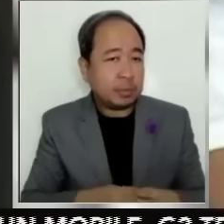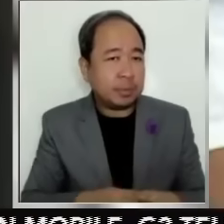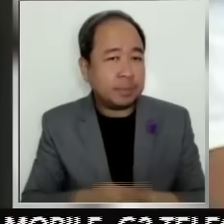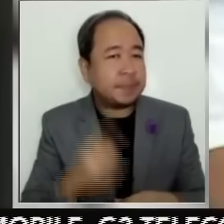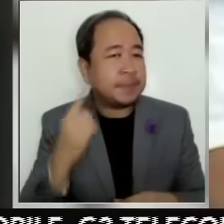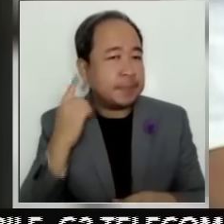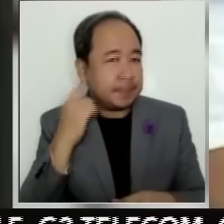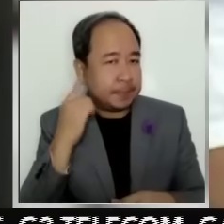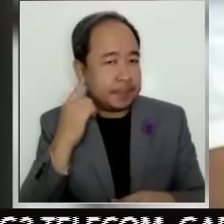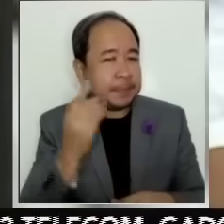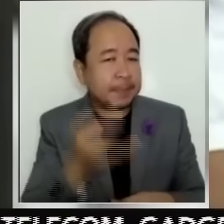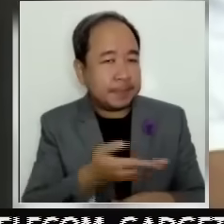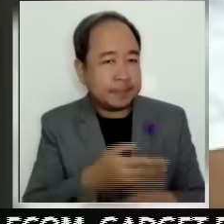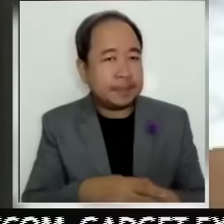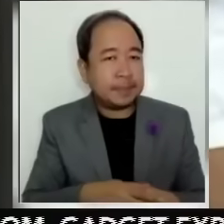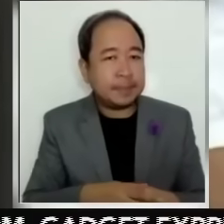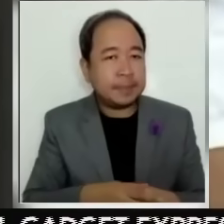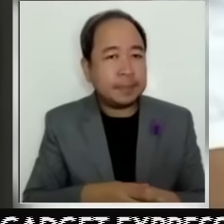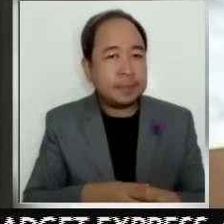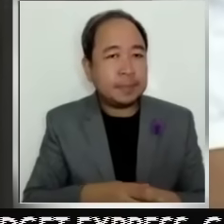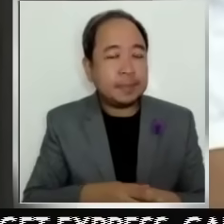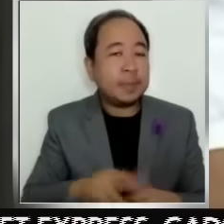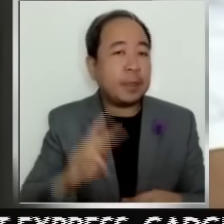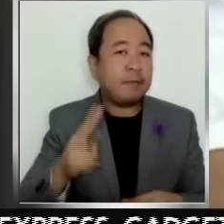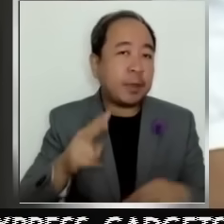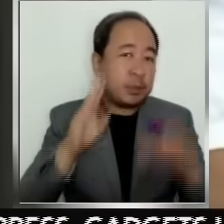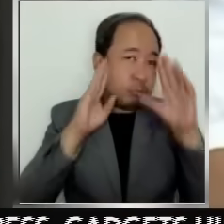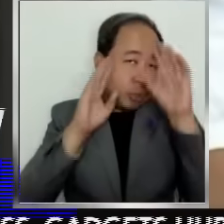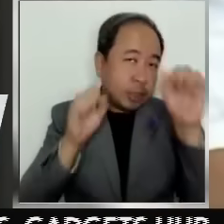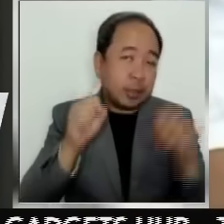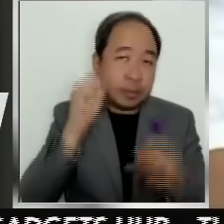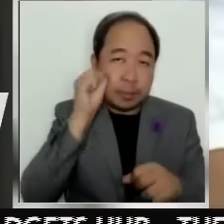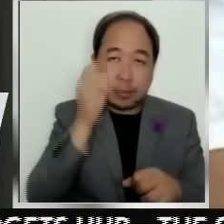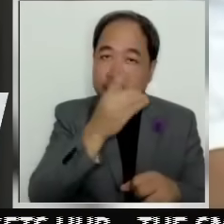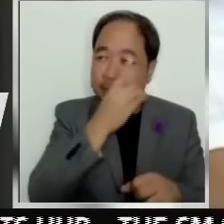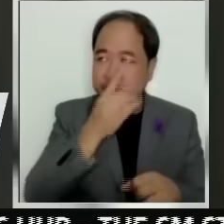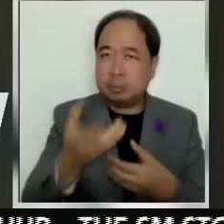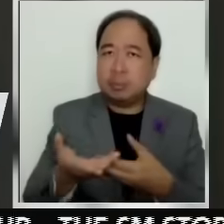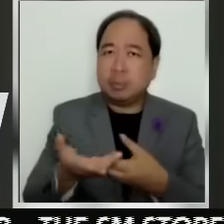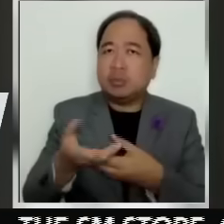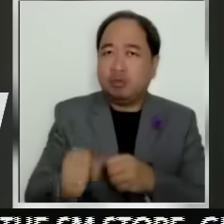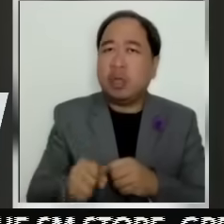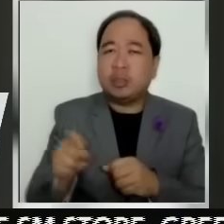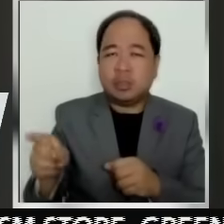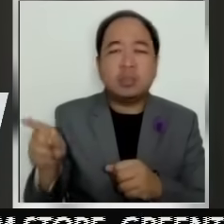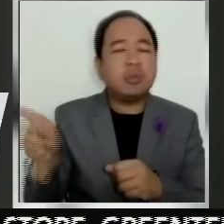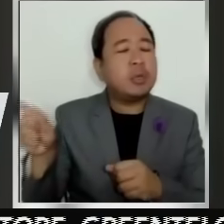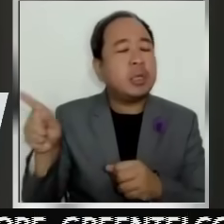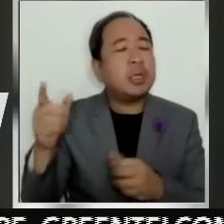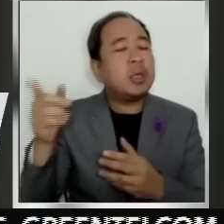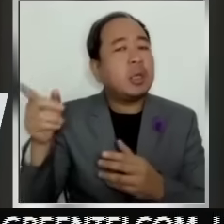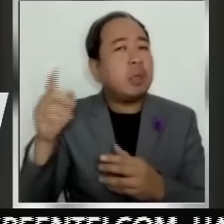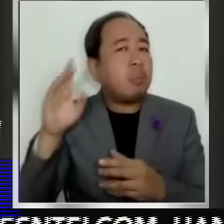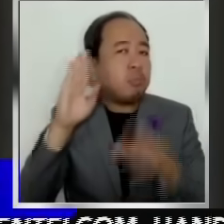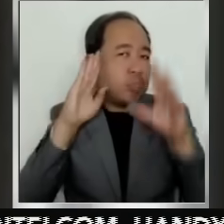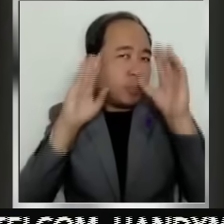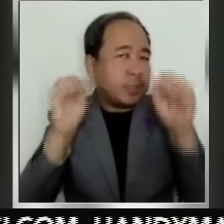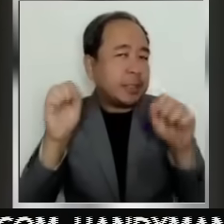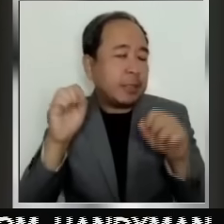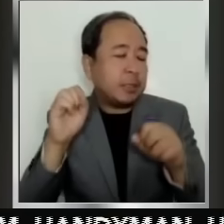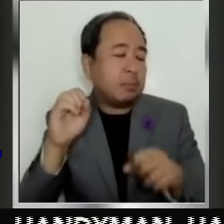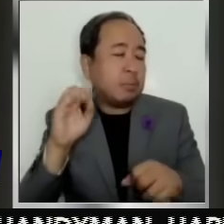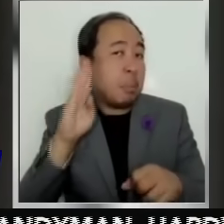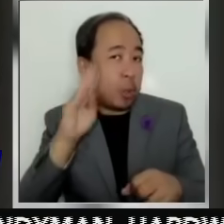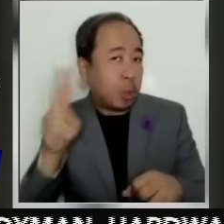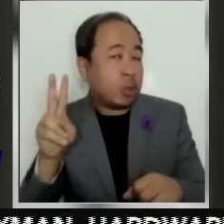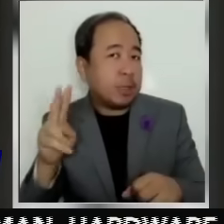that. Kumpiyansa naman si Vice President Duterte, tiwala pa rin sa kanya ang Pangulo. I believe I still have the trust of